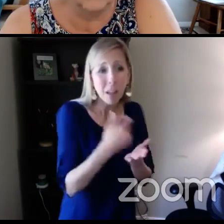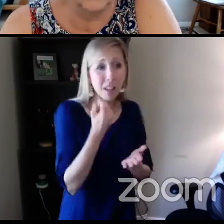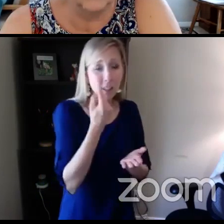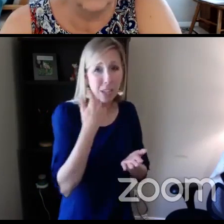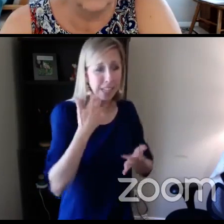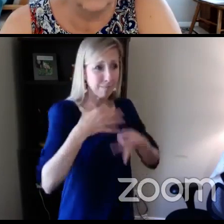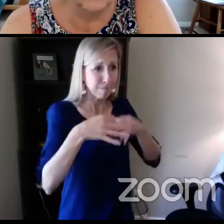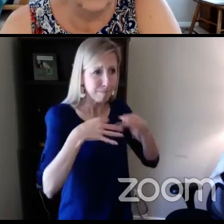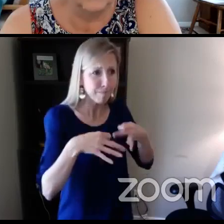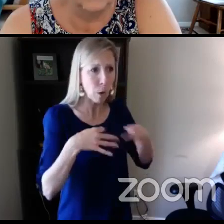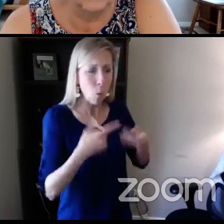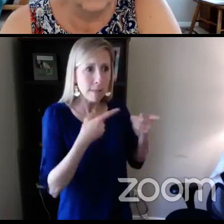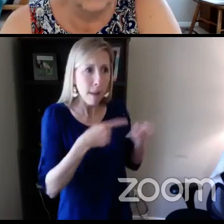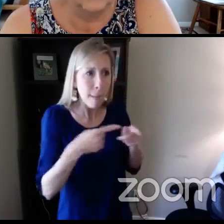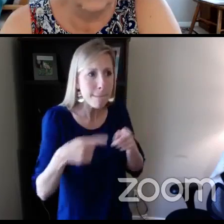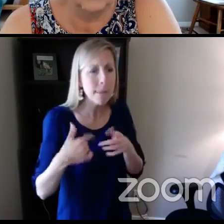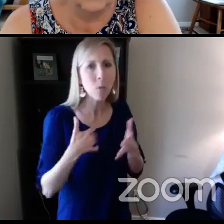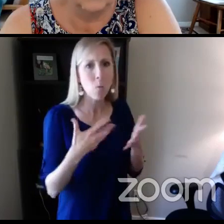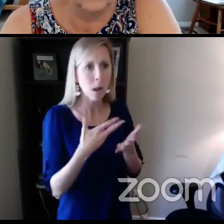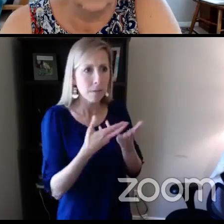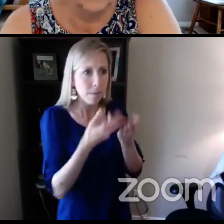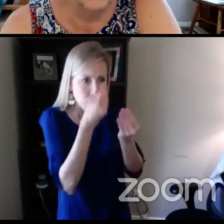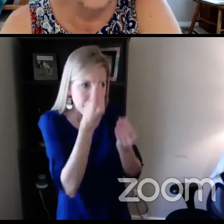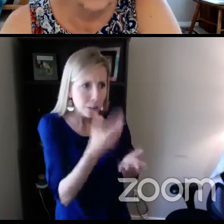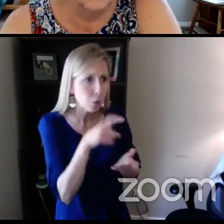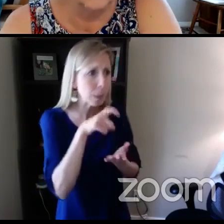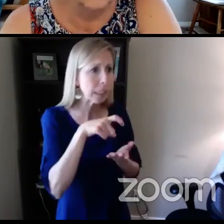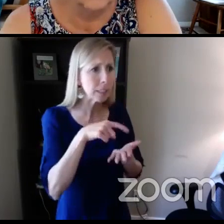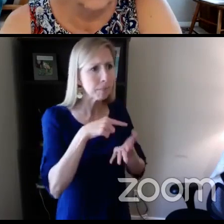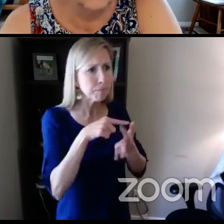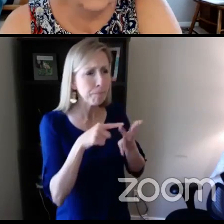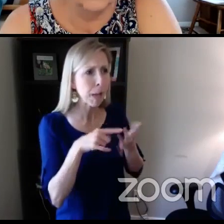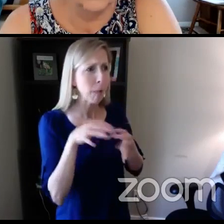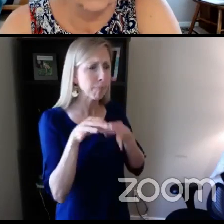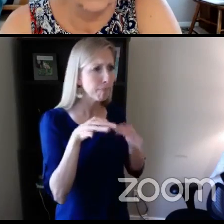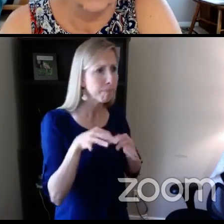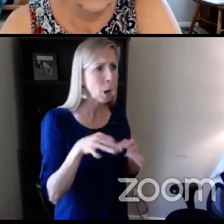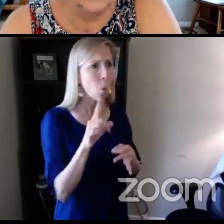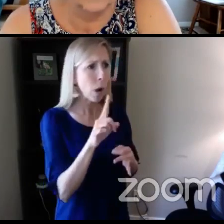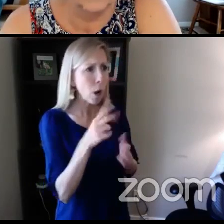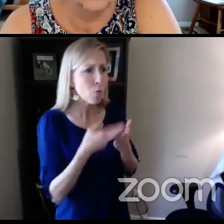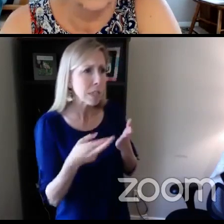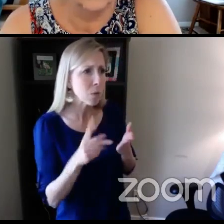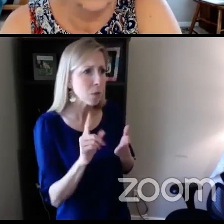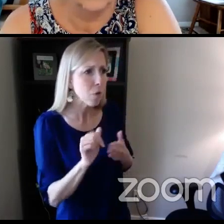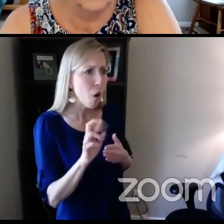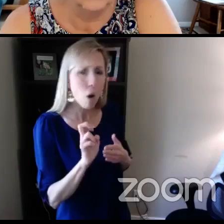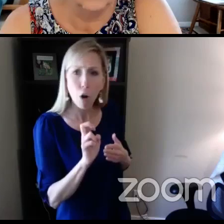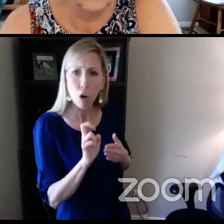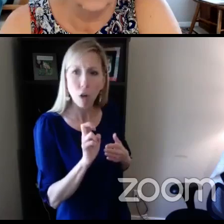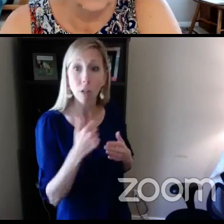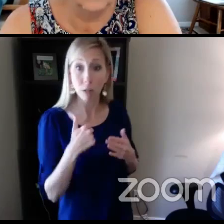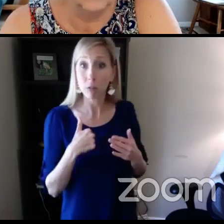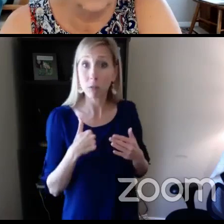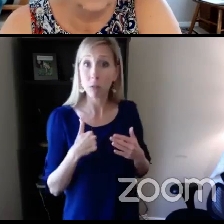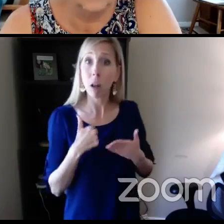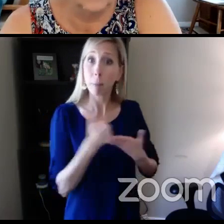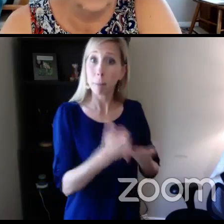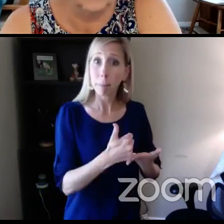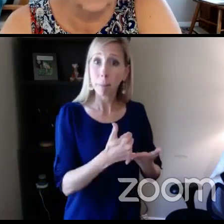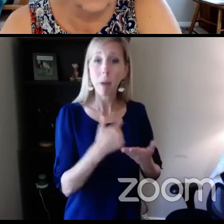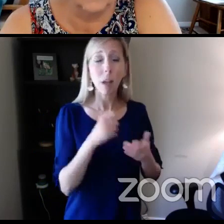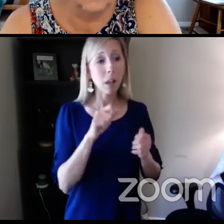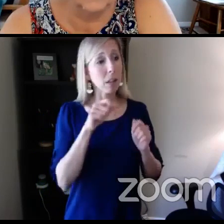happening and what kinds of information they need and where the resources are so that they can compare